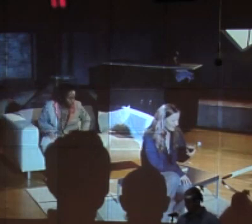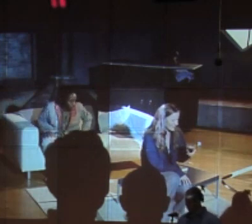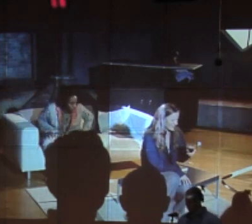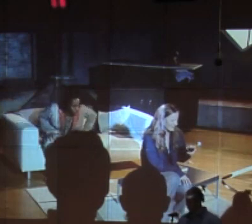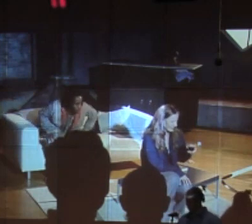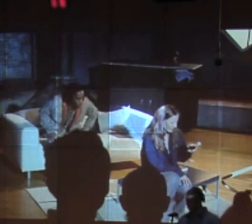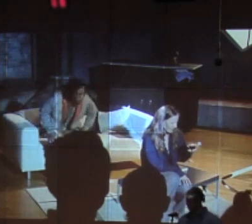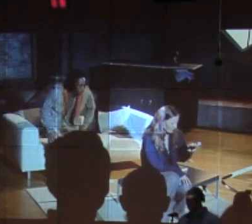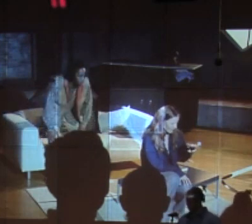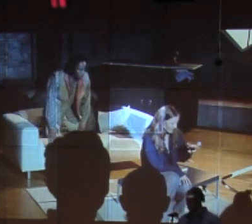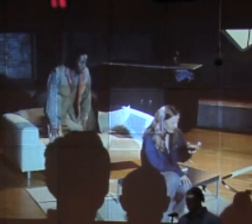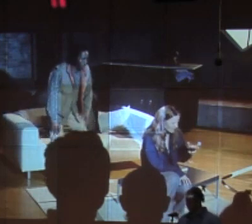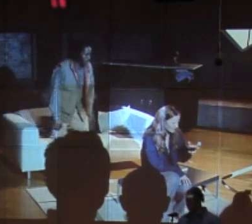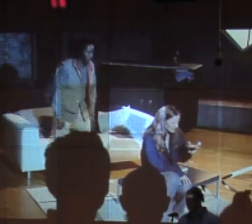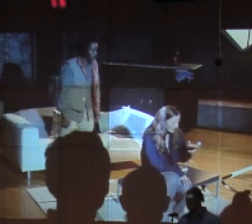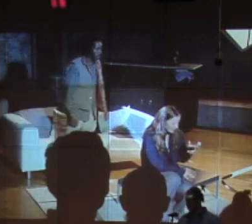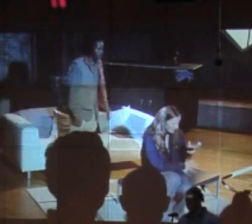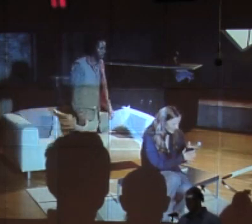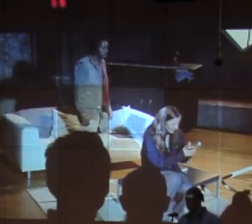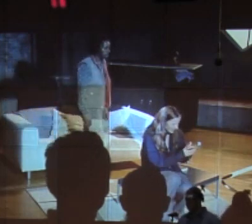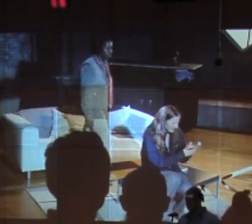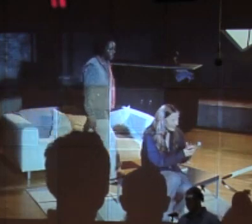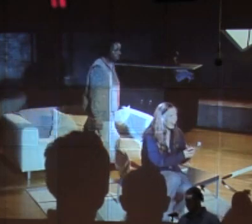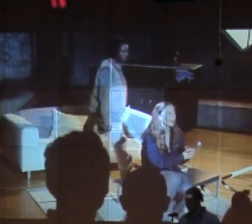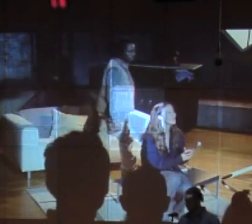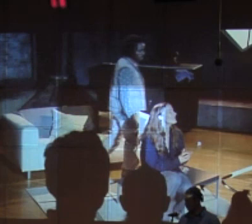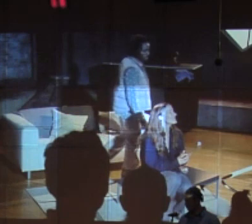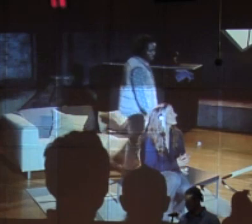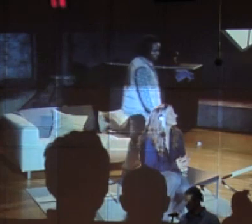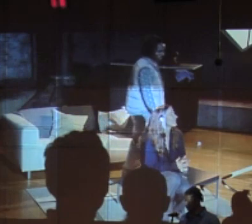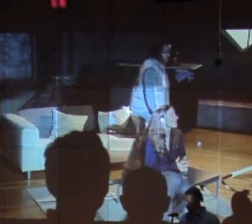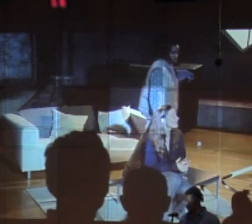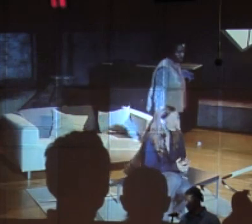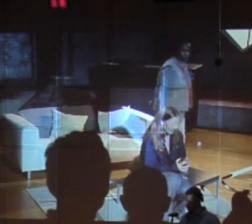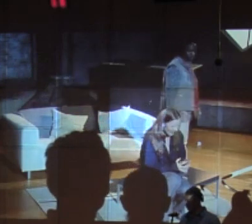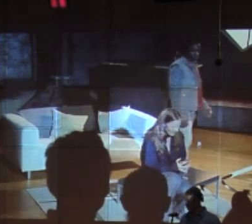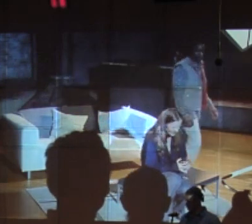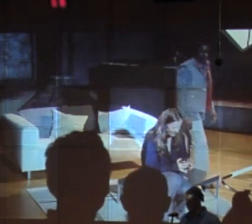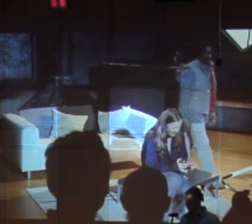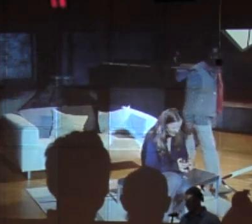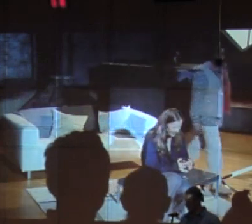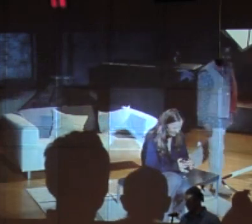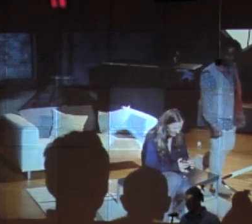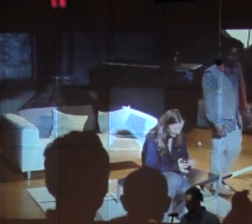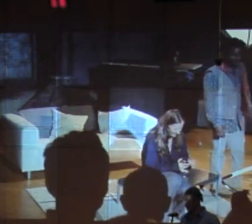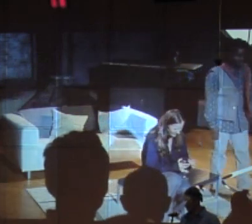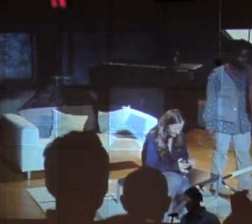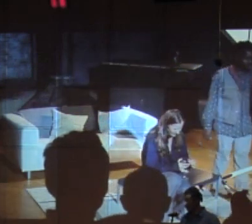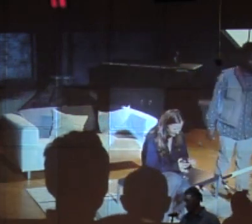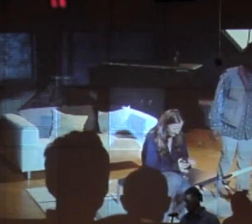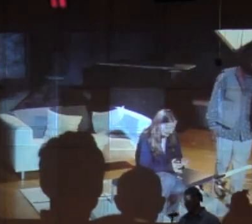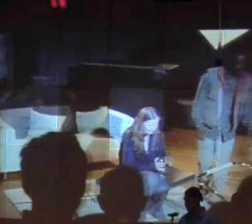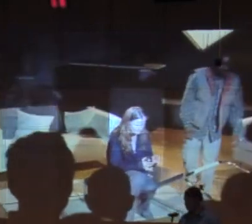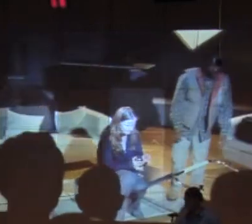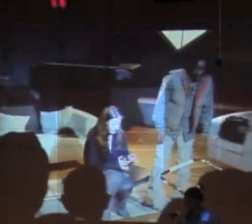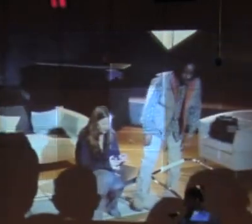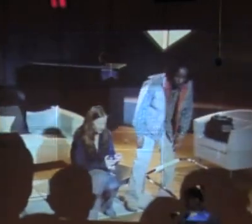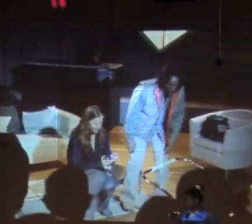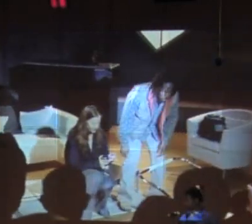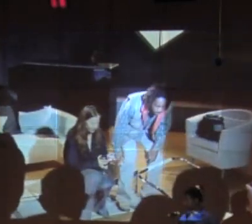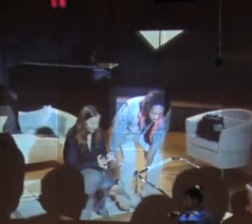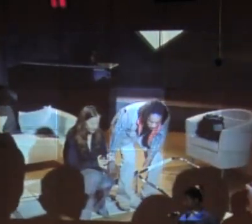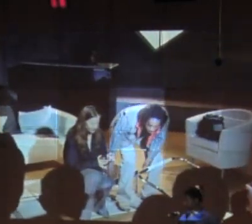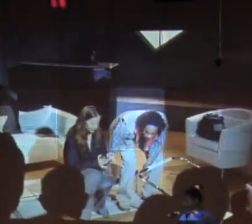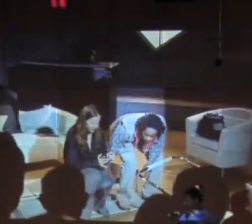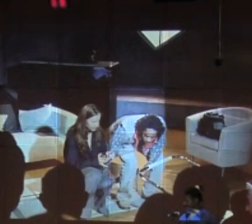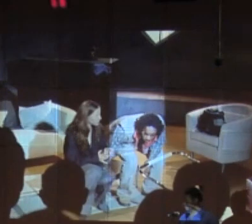the baby carriage looks down at the baby he's sleeping so sweetly have you seen how sweetly